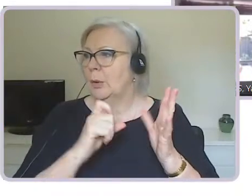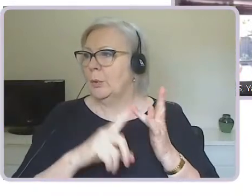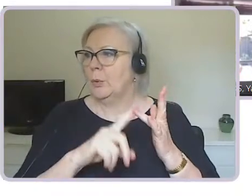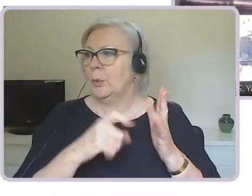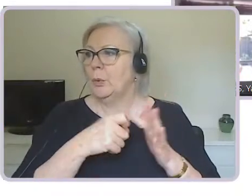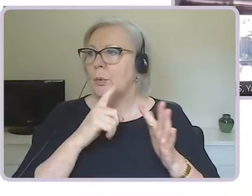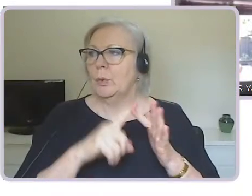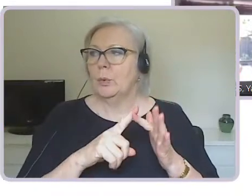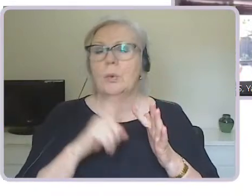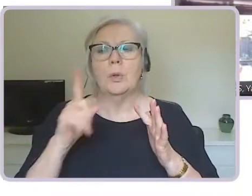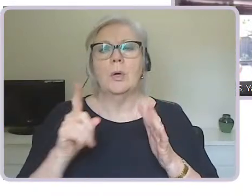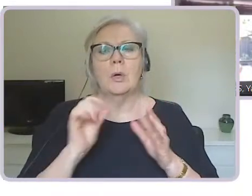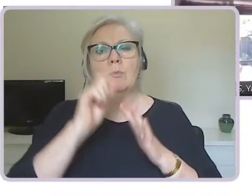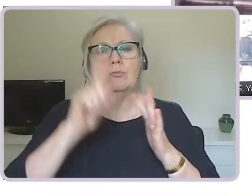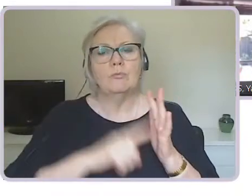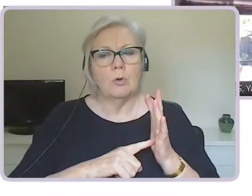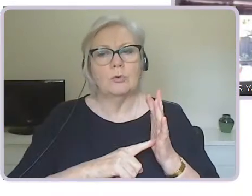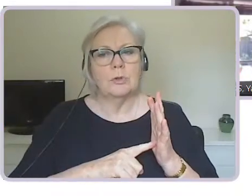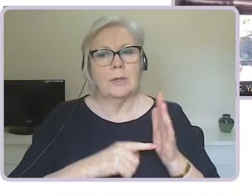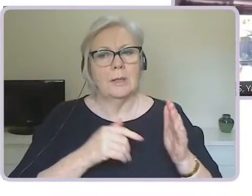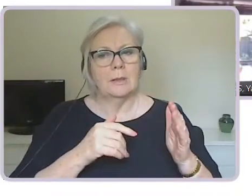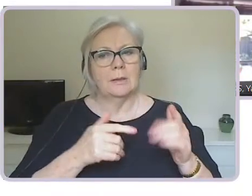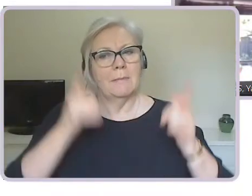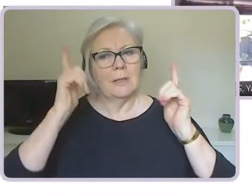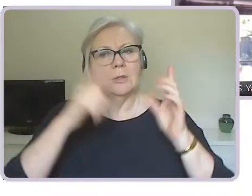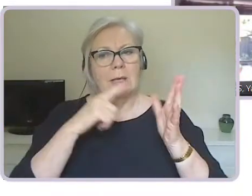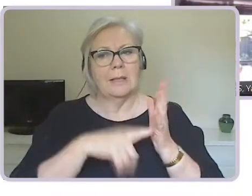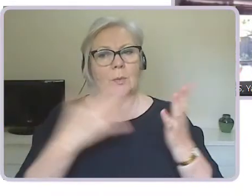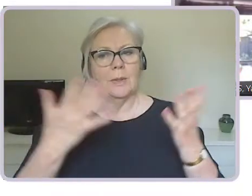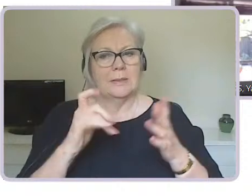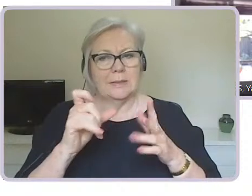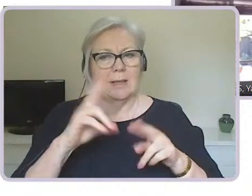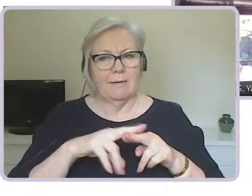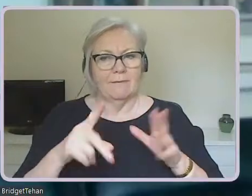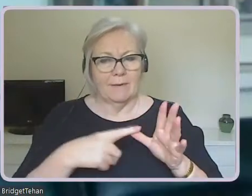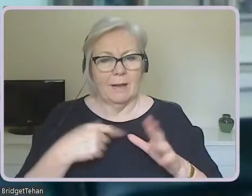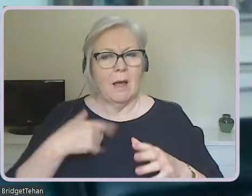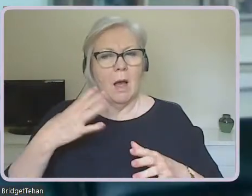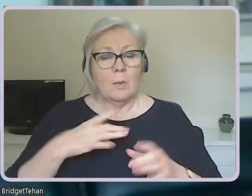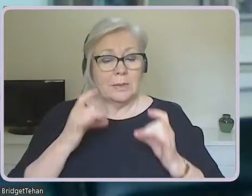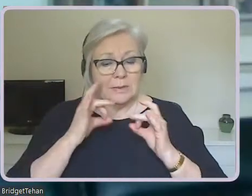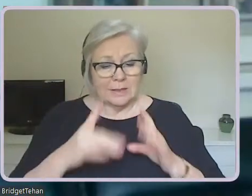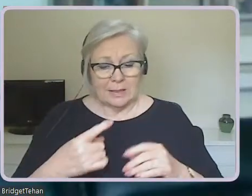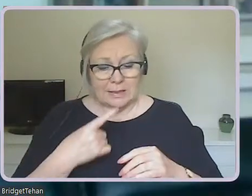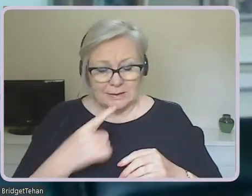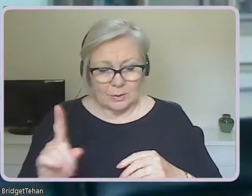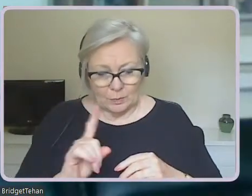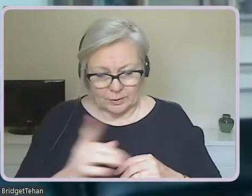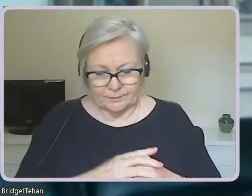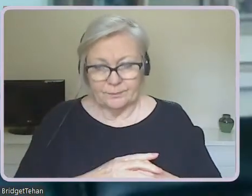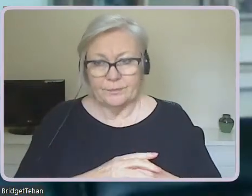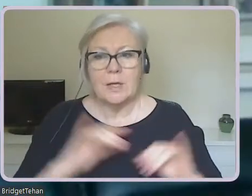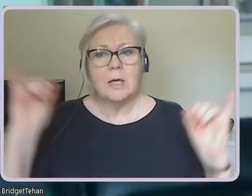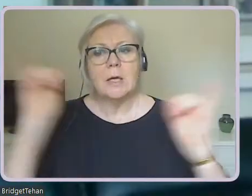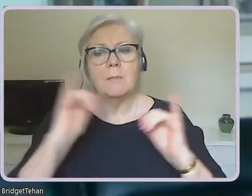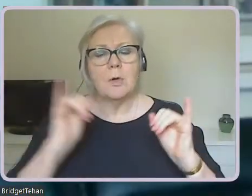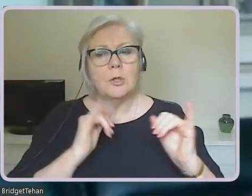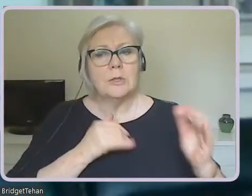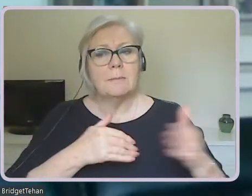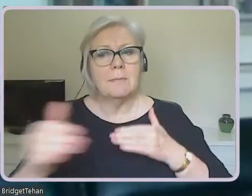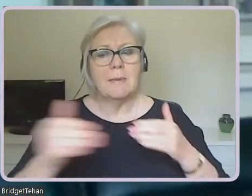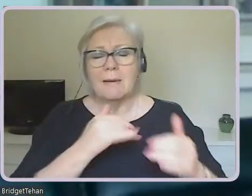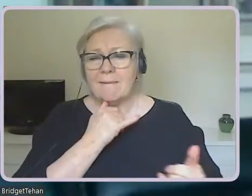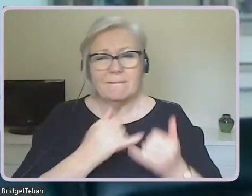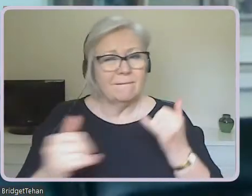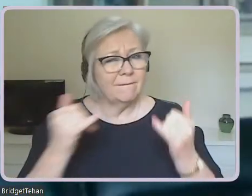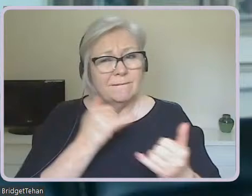the CFA. I just want to start out by saying that emergency management is really complex. An emergency